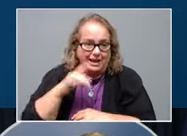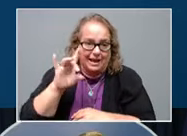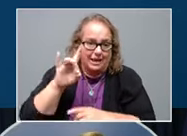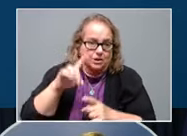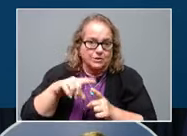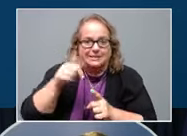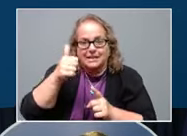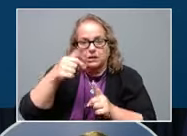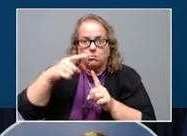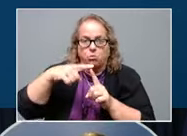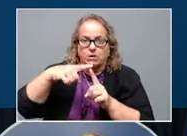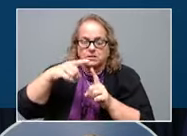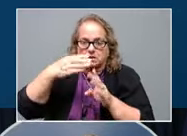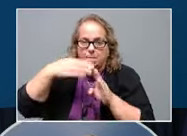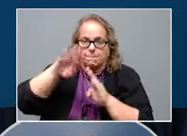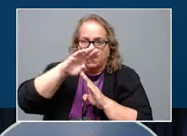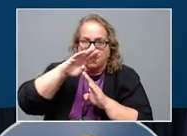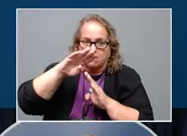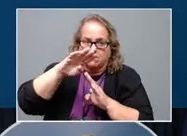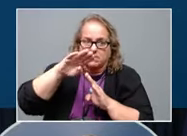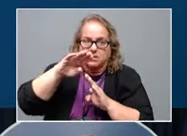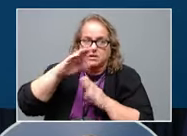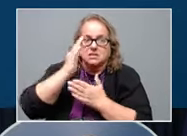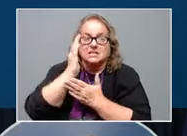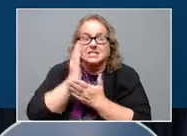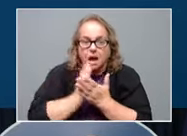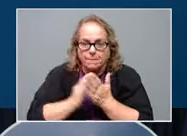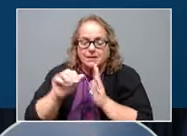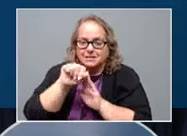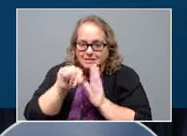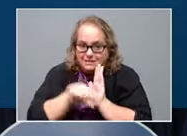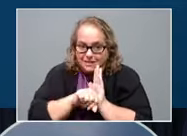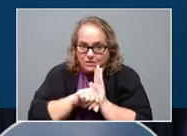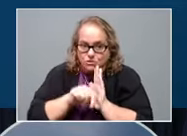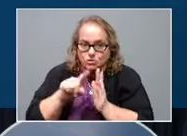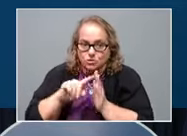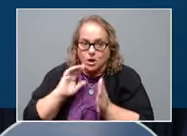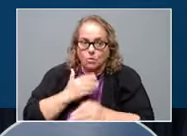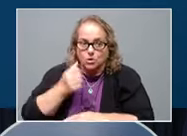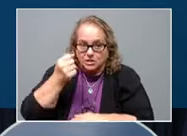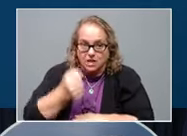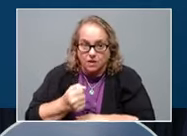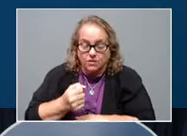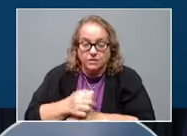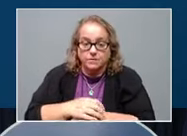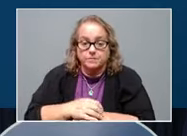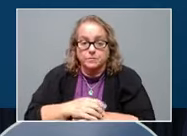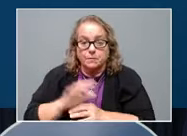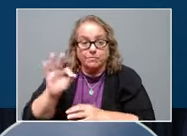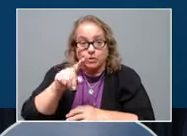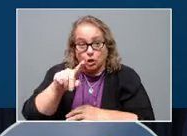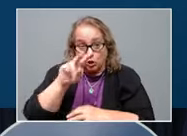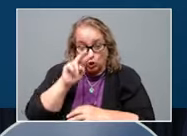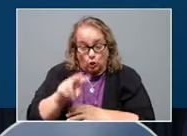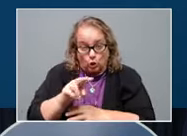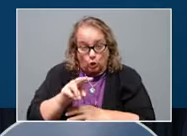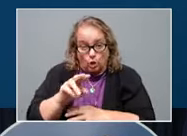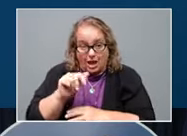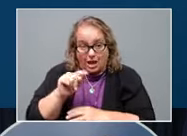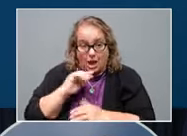above, percentage points above some states to our south. But if you look just directly at our